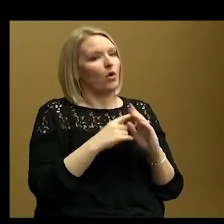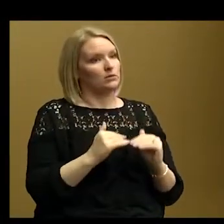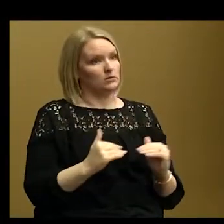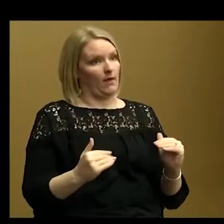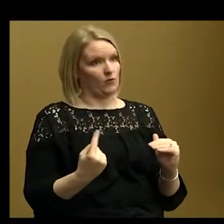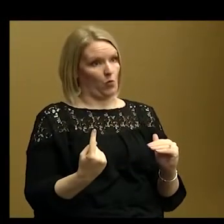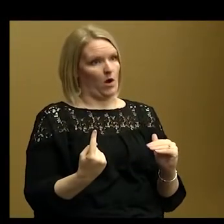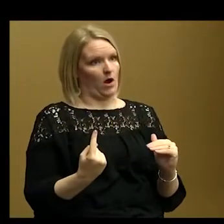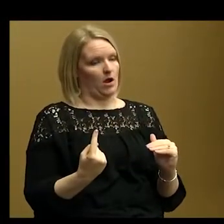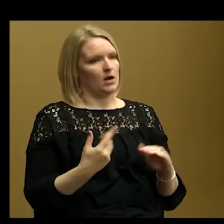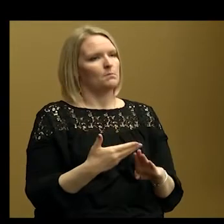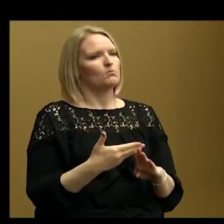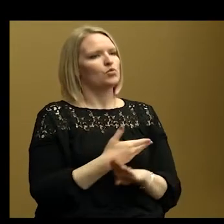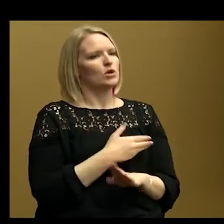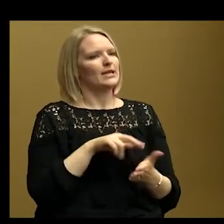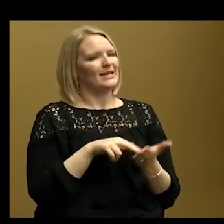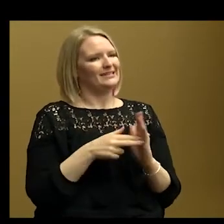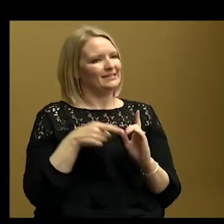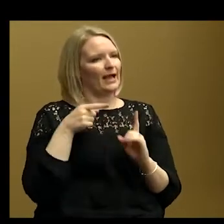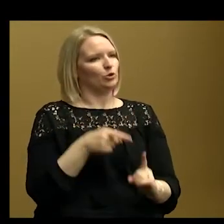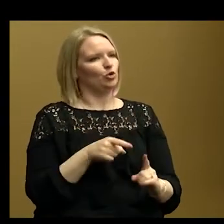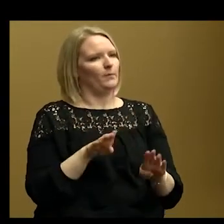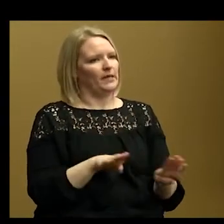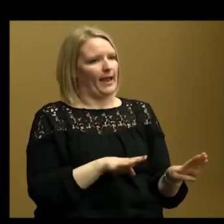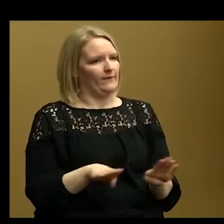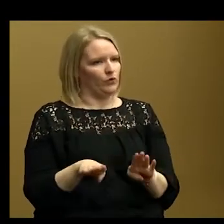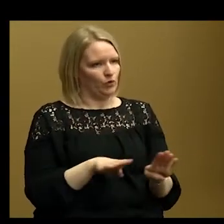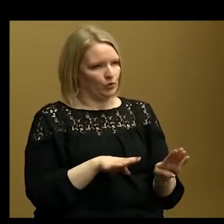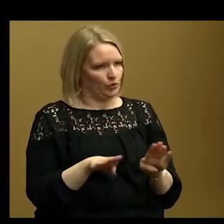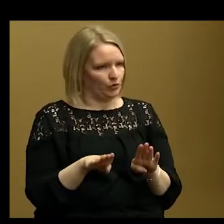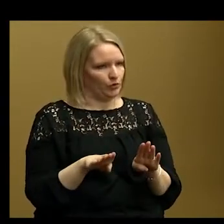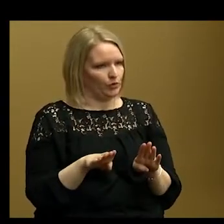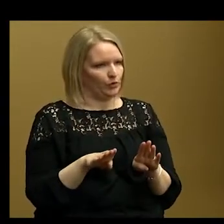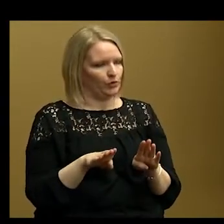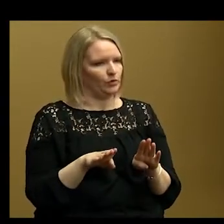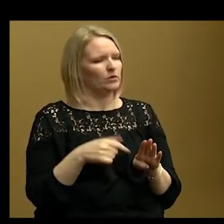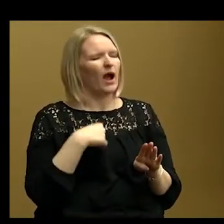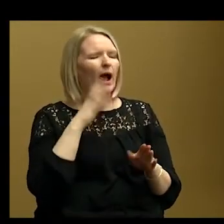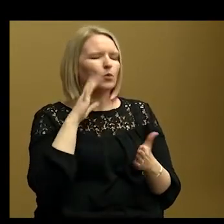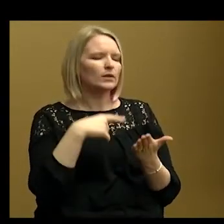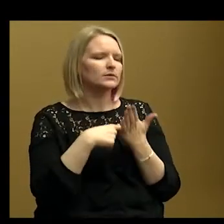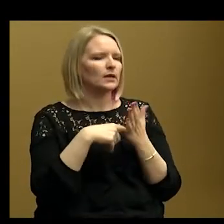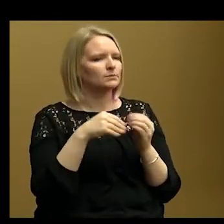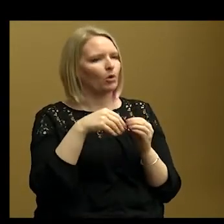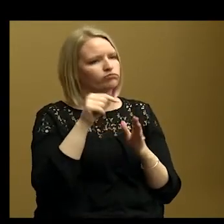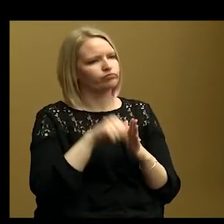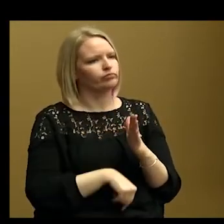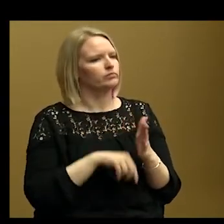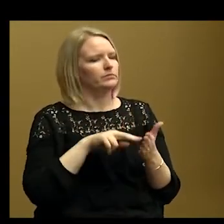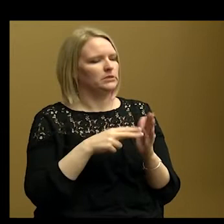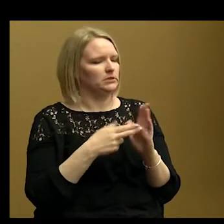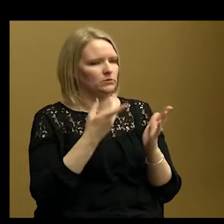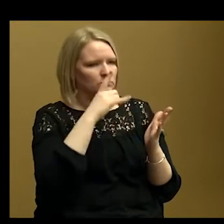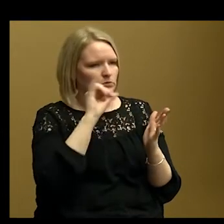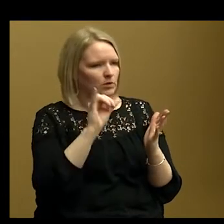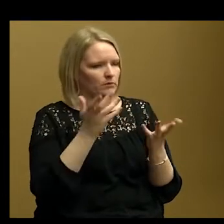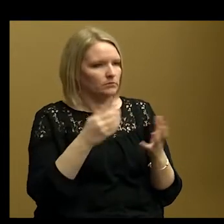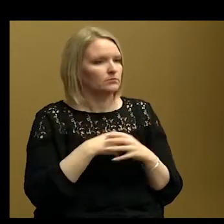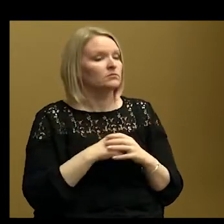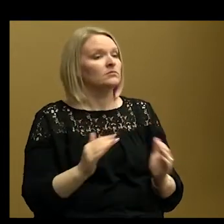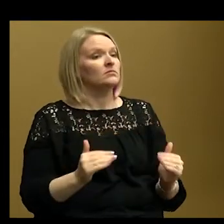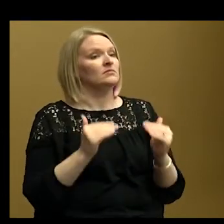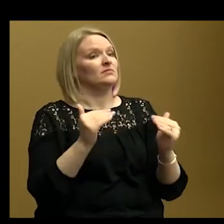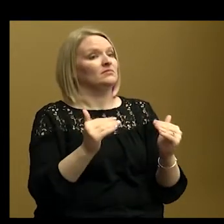1, which is pre-intentional behaviors. And we'll get into what that looks like, what that means. Then